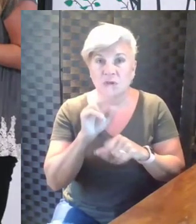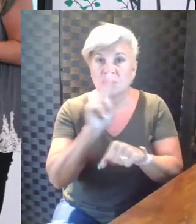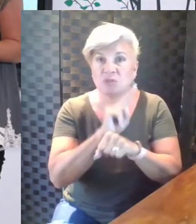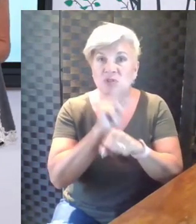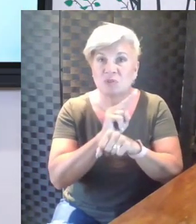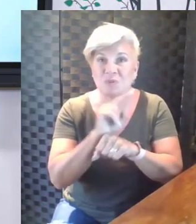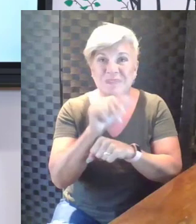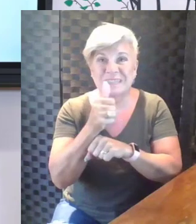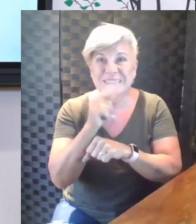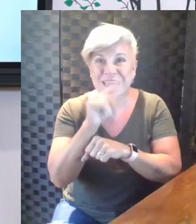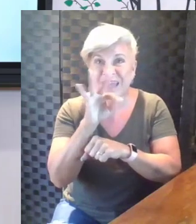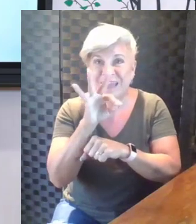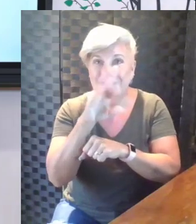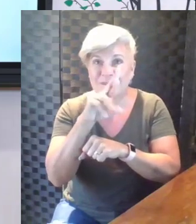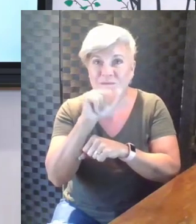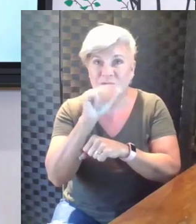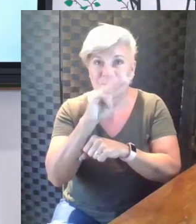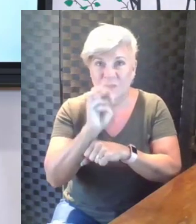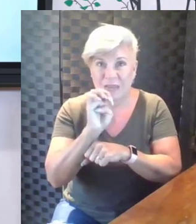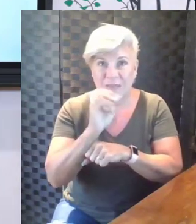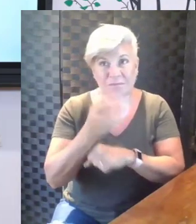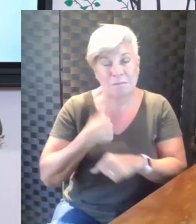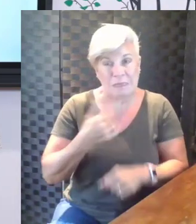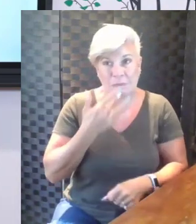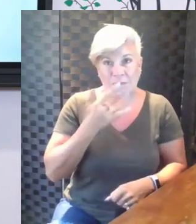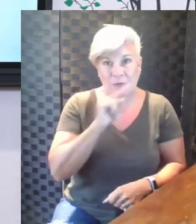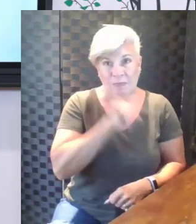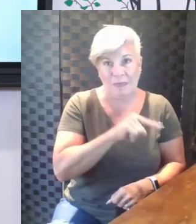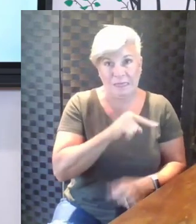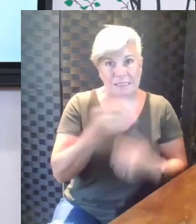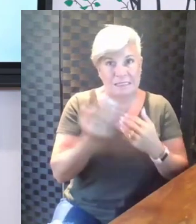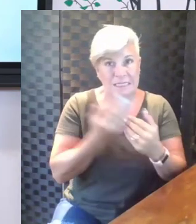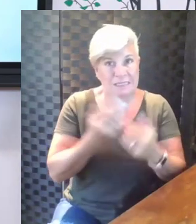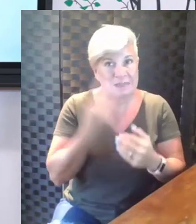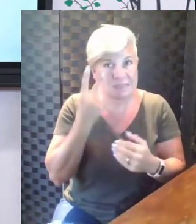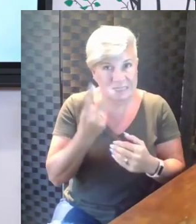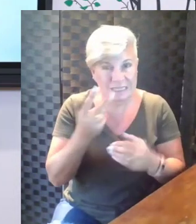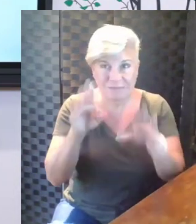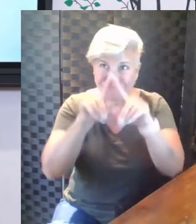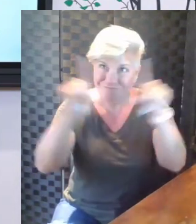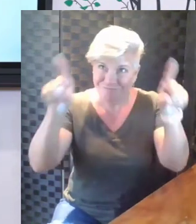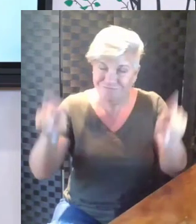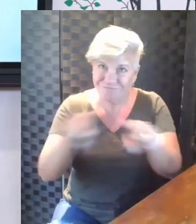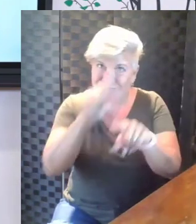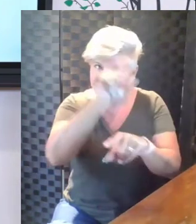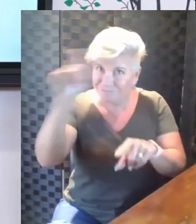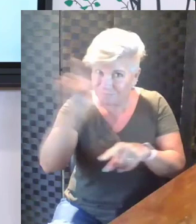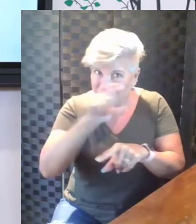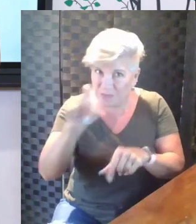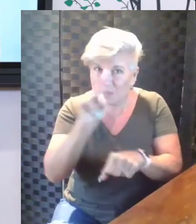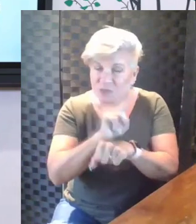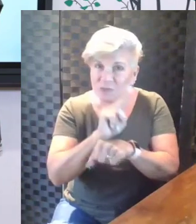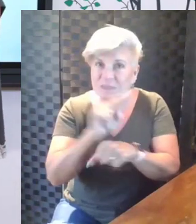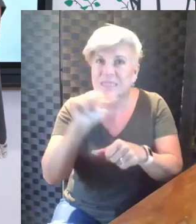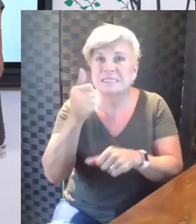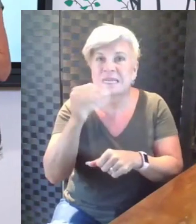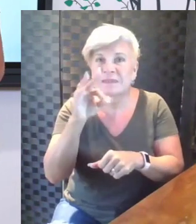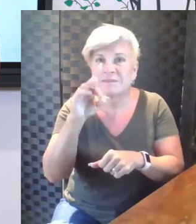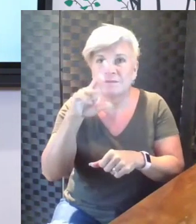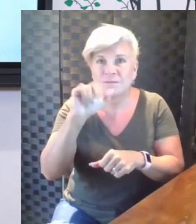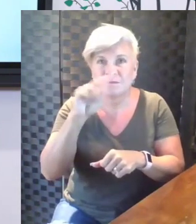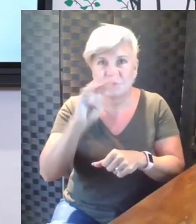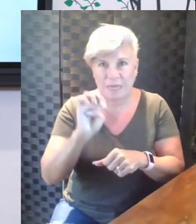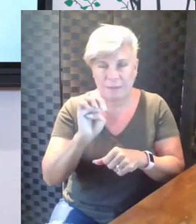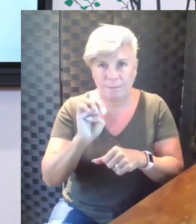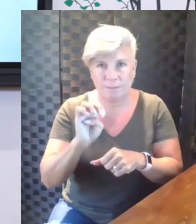them a little bit better, and I actually prefer this because it's easier to see and it's in a nice row using a 10 frame. Now, you know